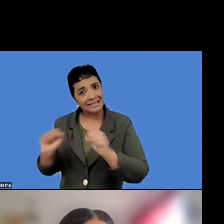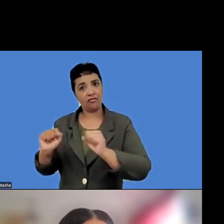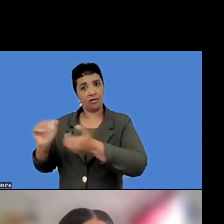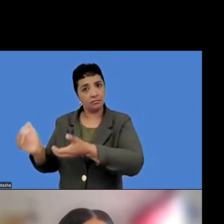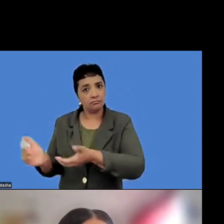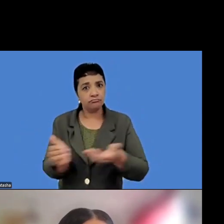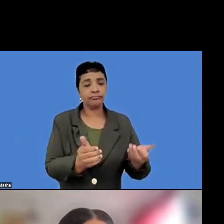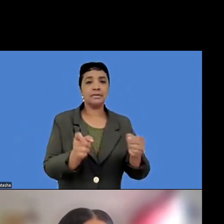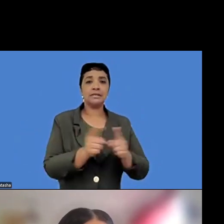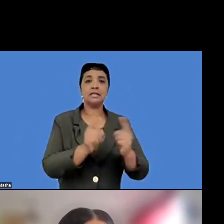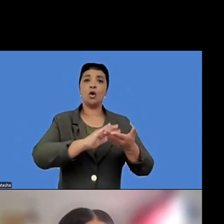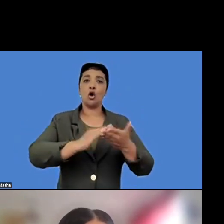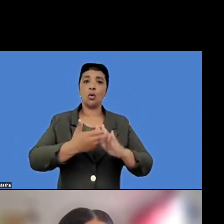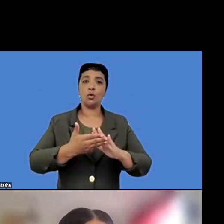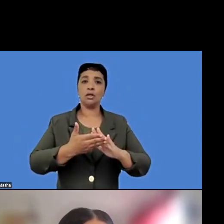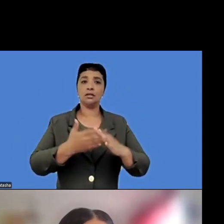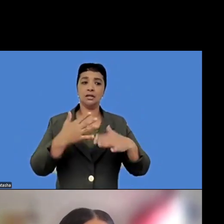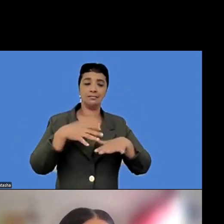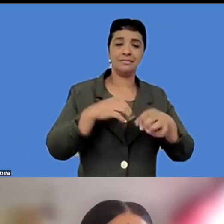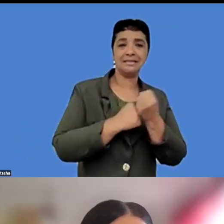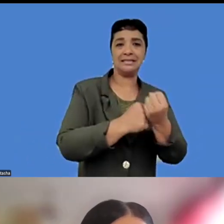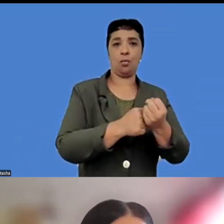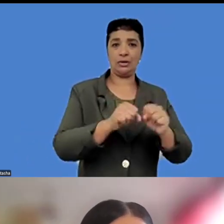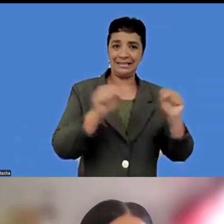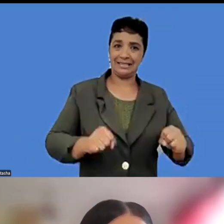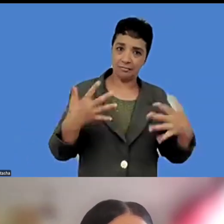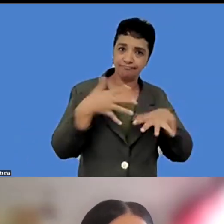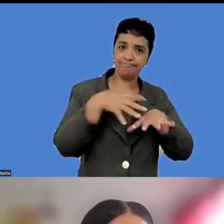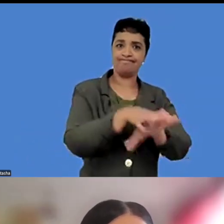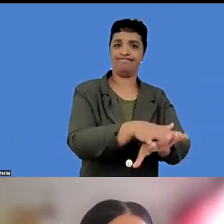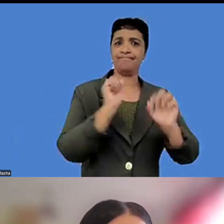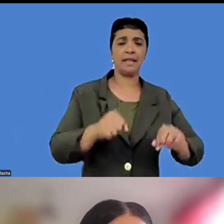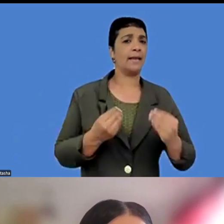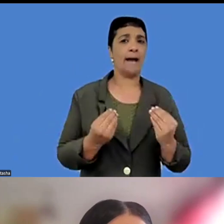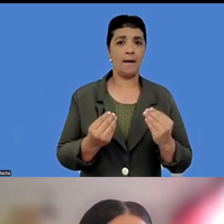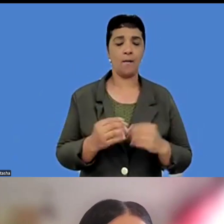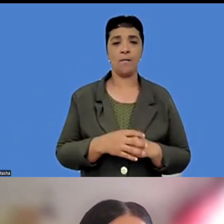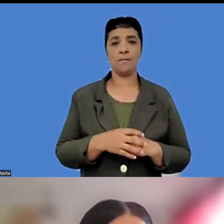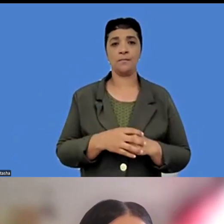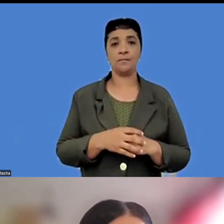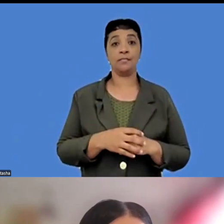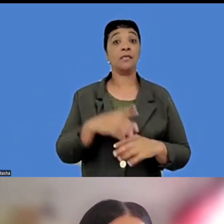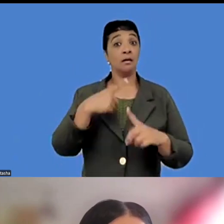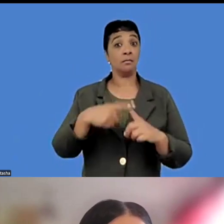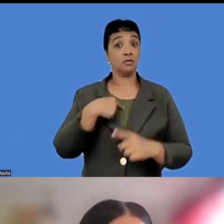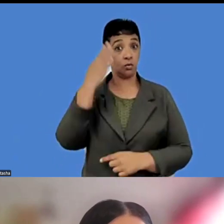into community-based support systems? Additionally, how can we address the specific